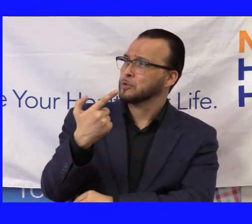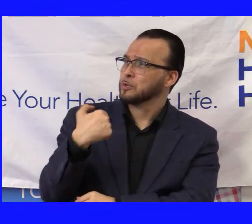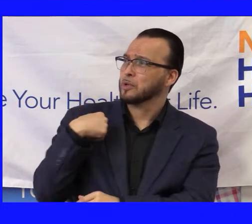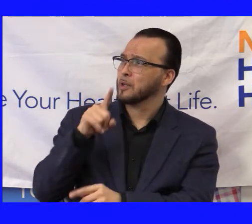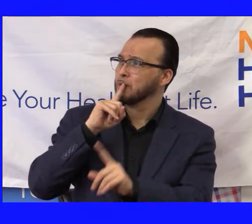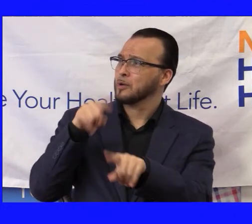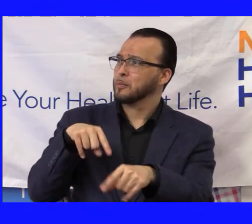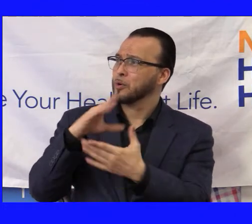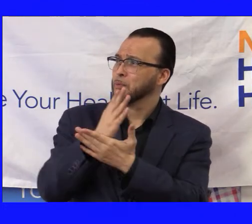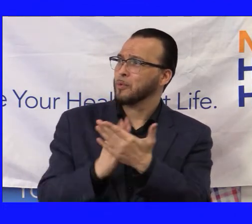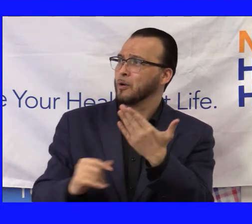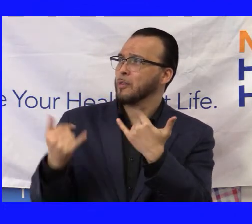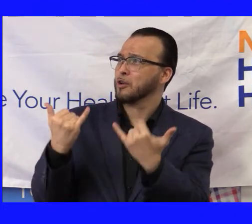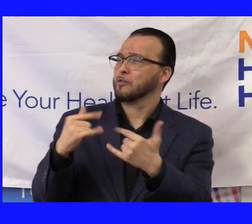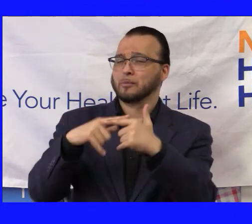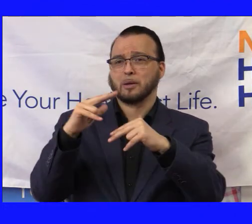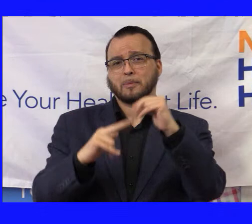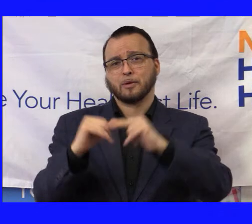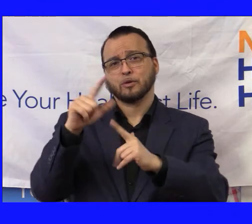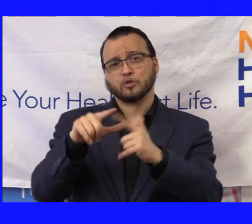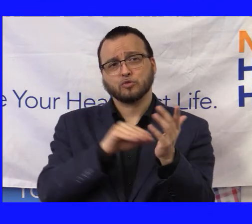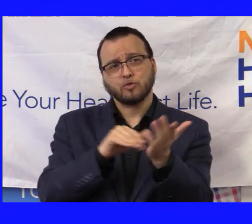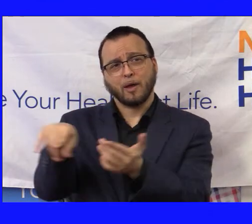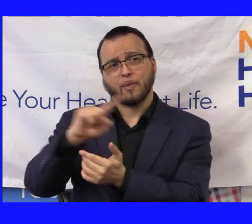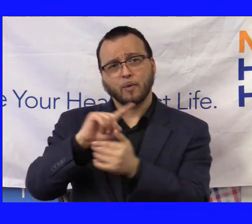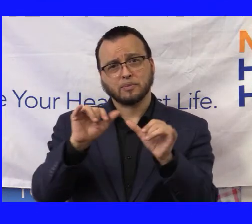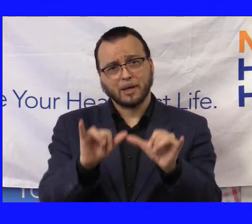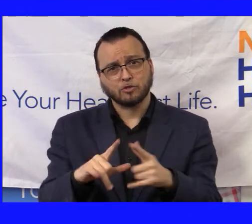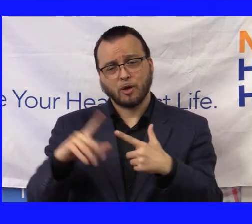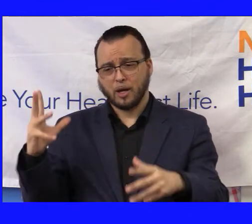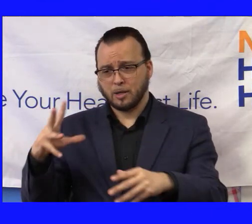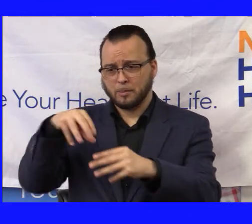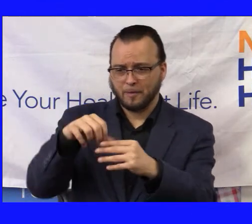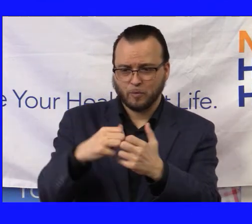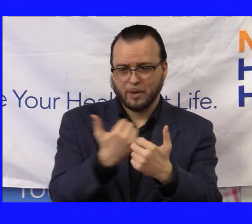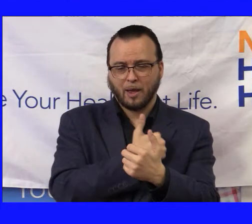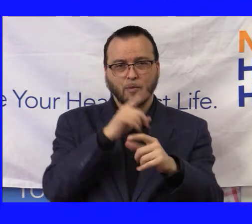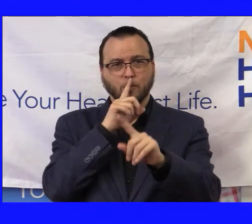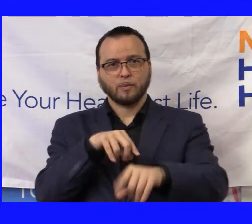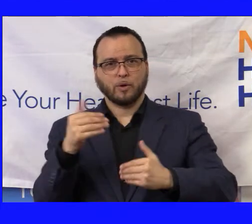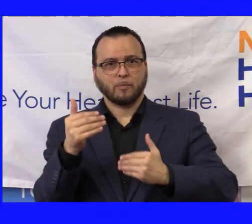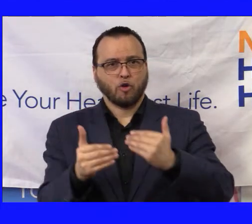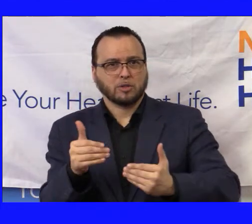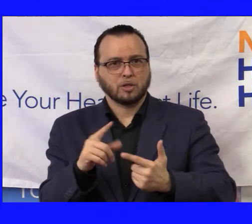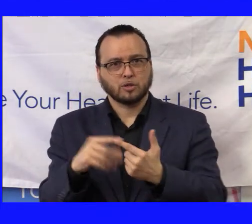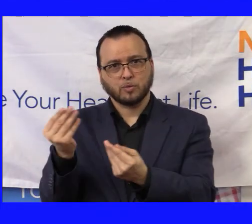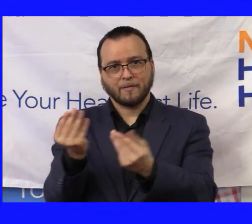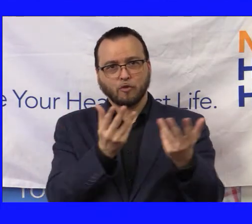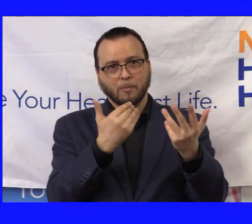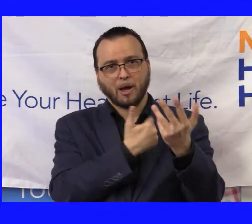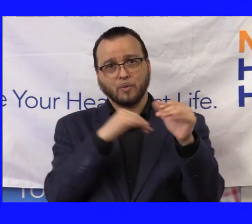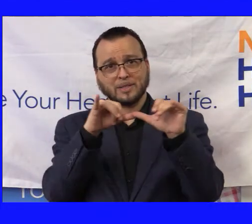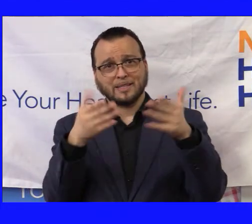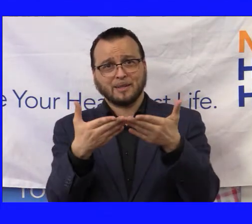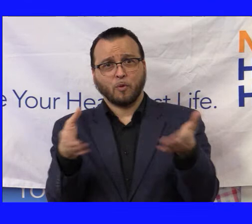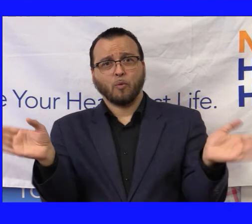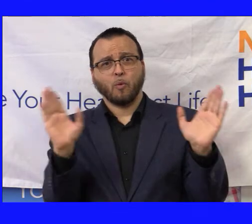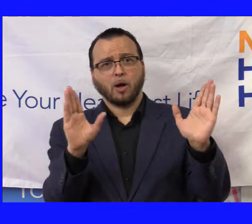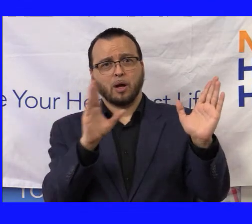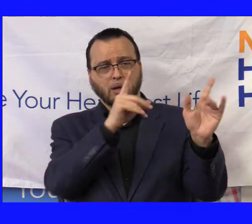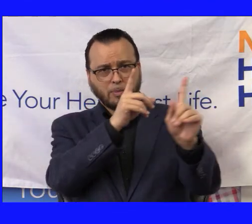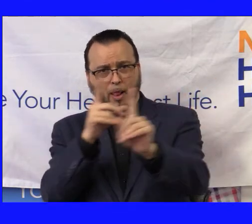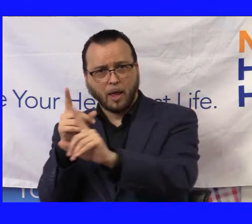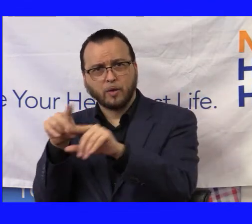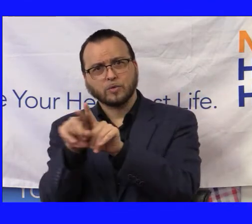are currently being built to track these metrics and embed them into our reporting processes to inform our system-wide initiatives, as well